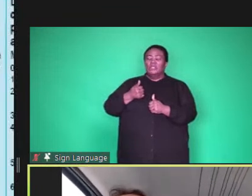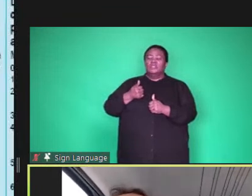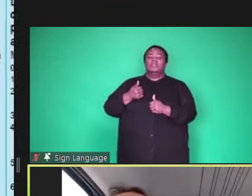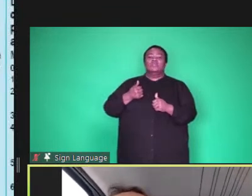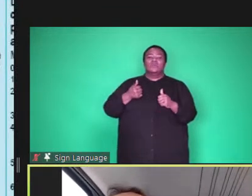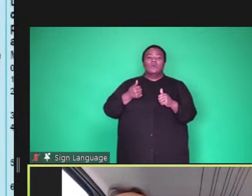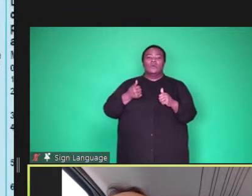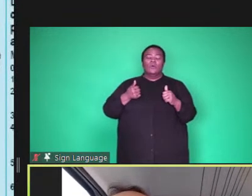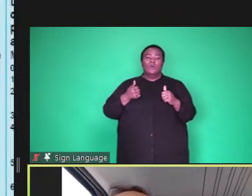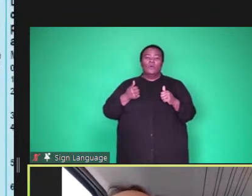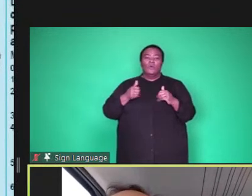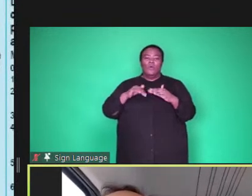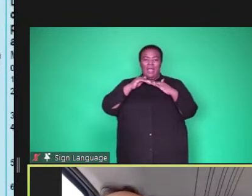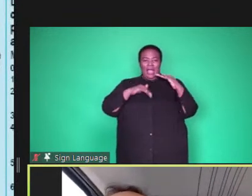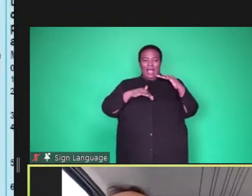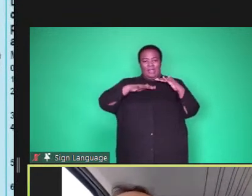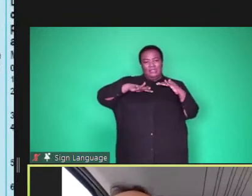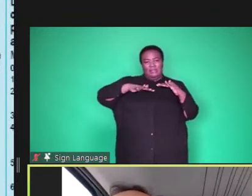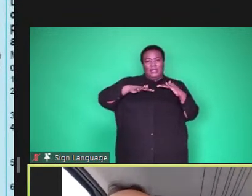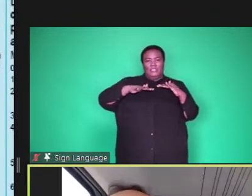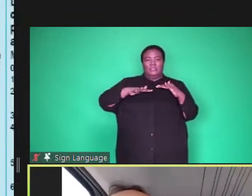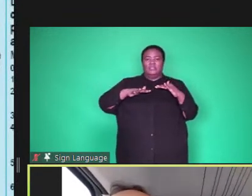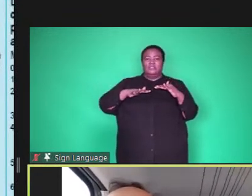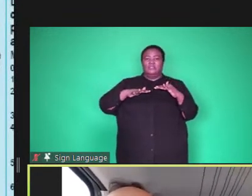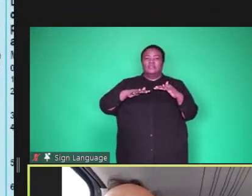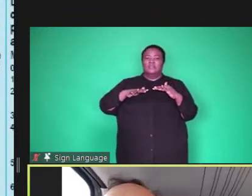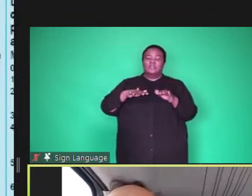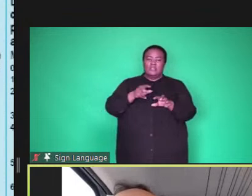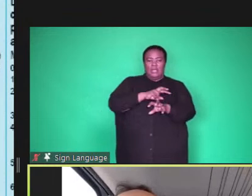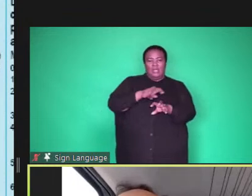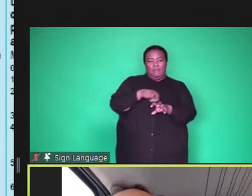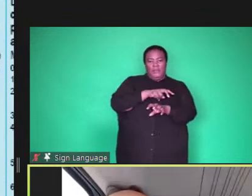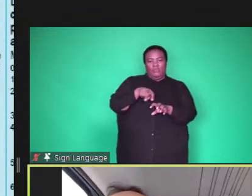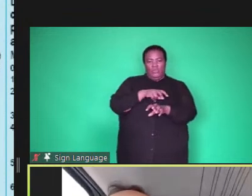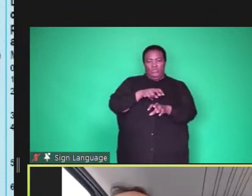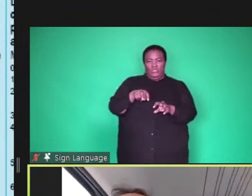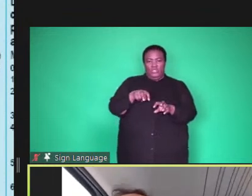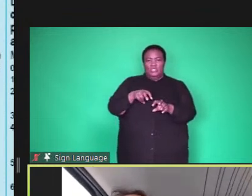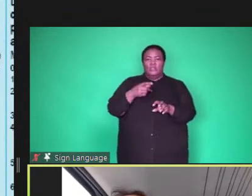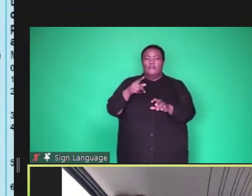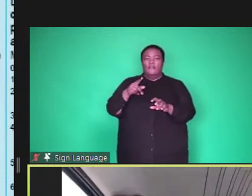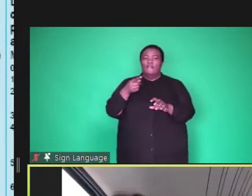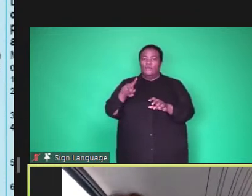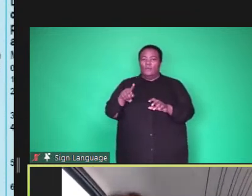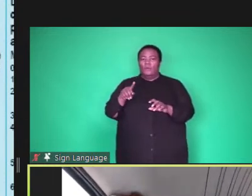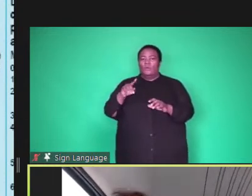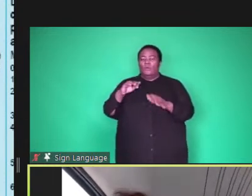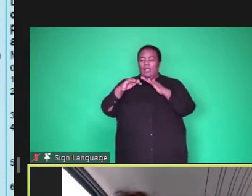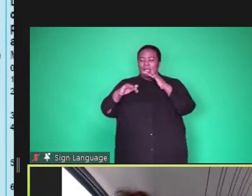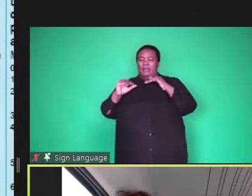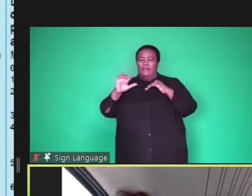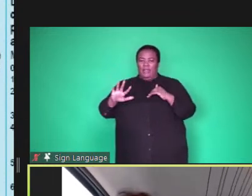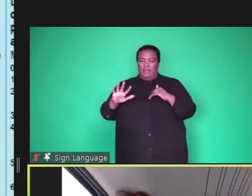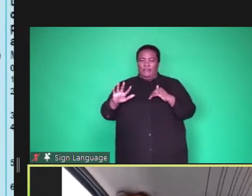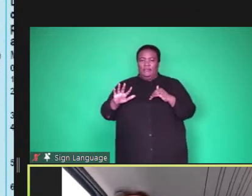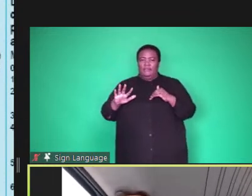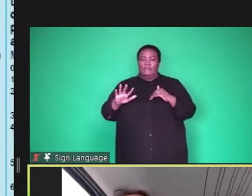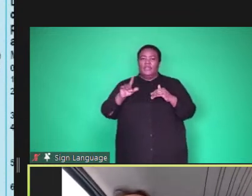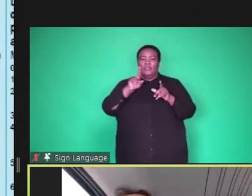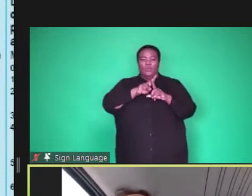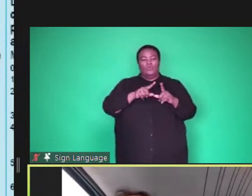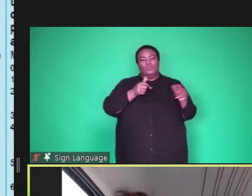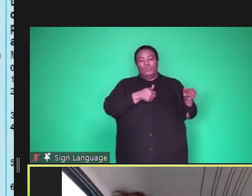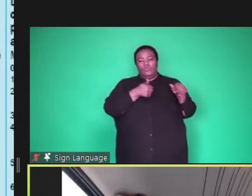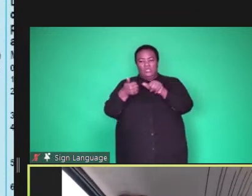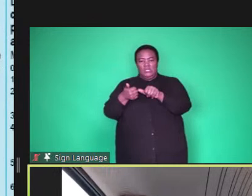underestimate the contribution of migration for under 5 and also return migration. So there